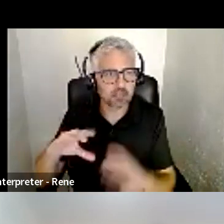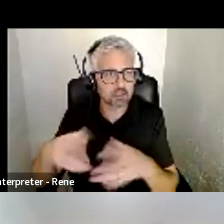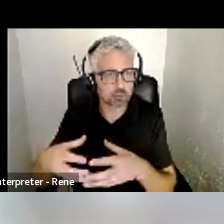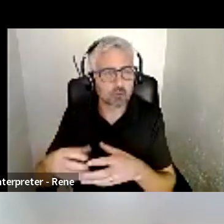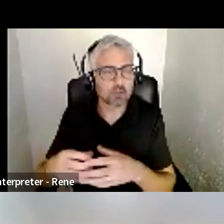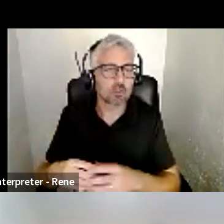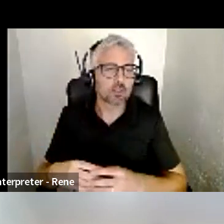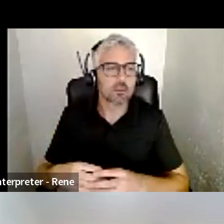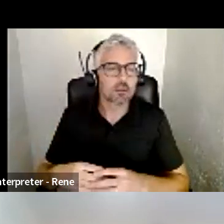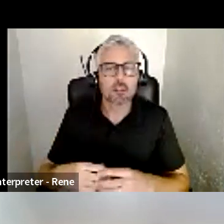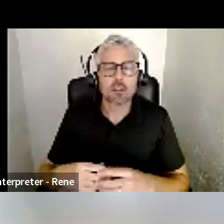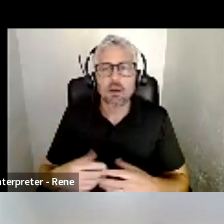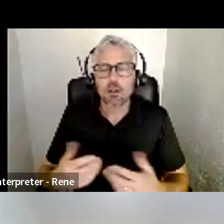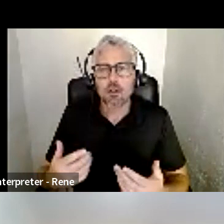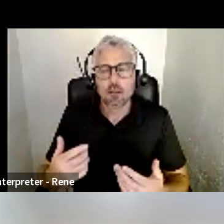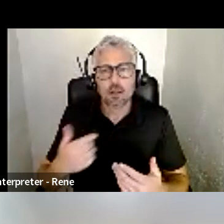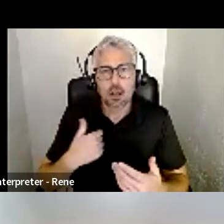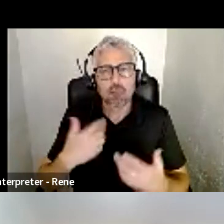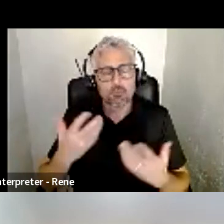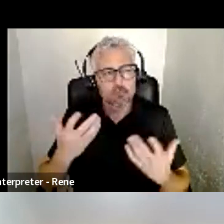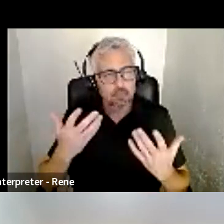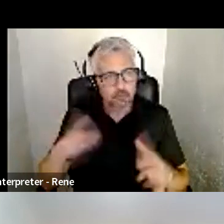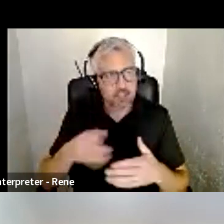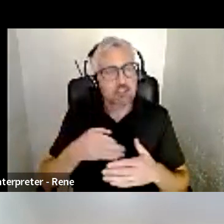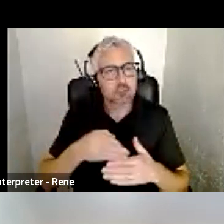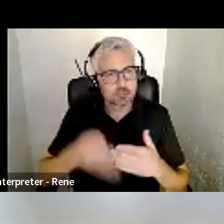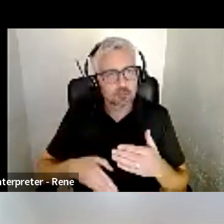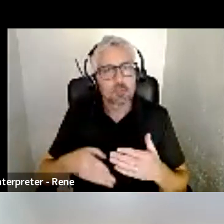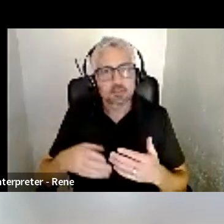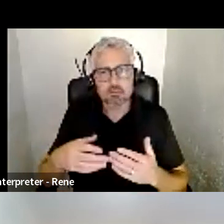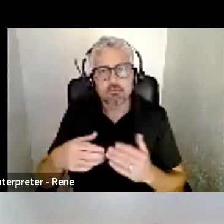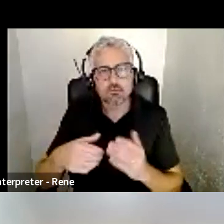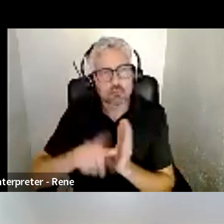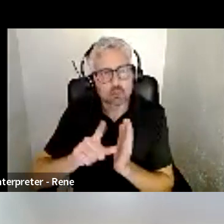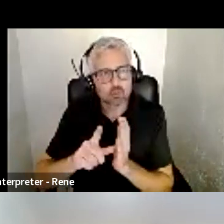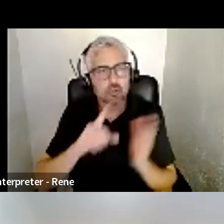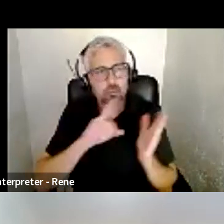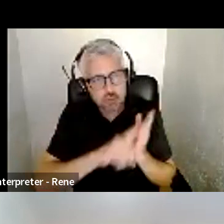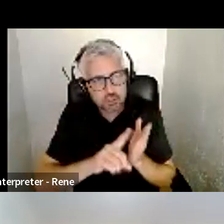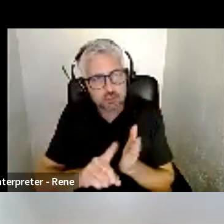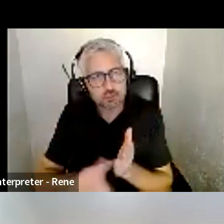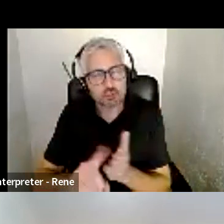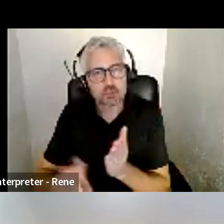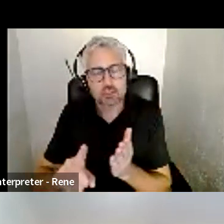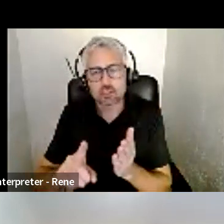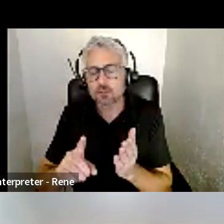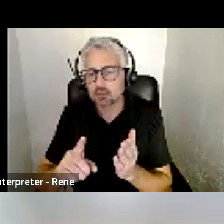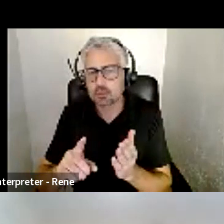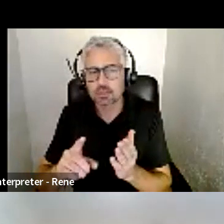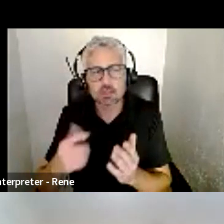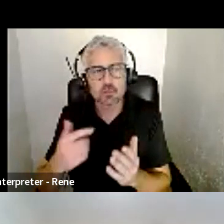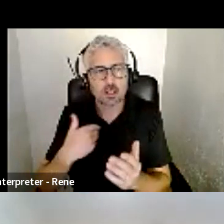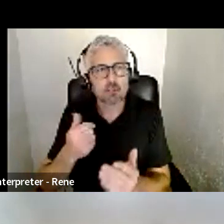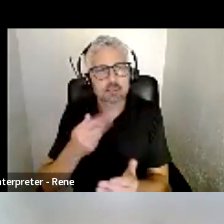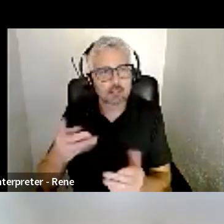have pretty much concluded or completed a review of the literature going forward. We've had a number